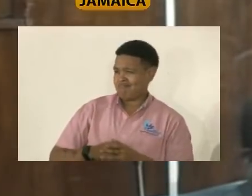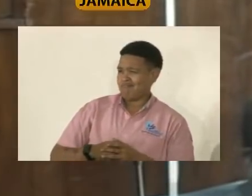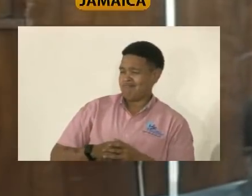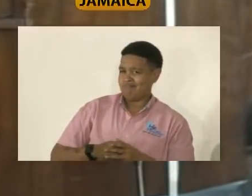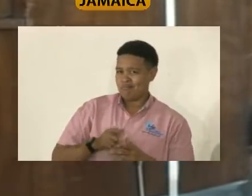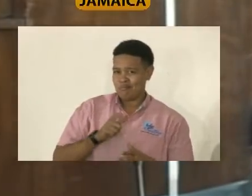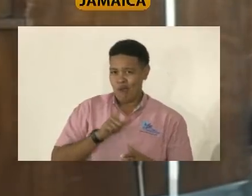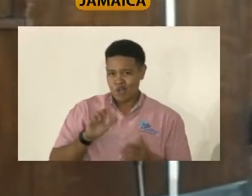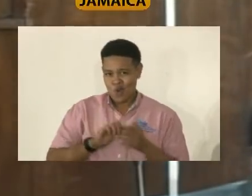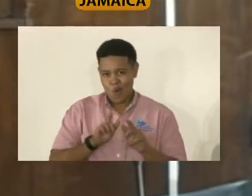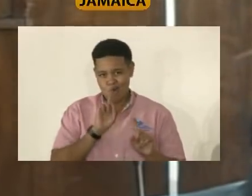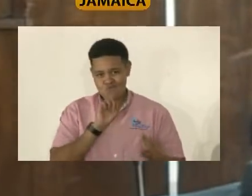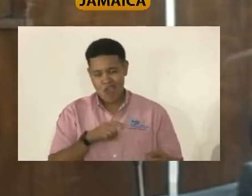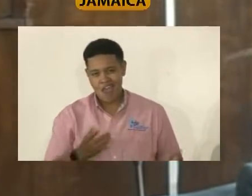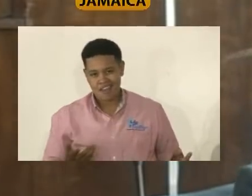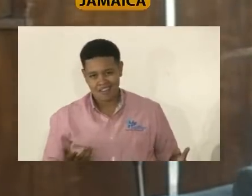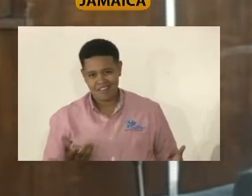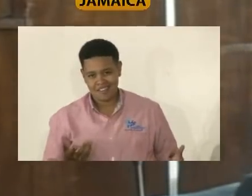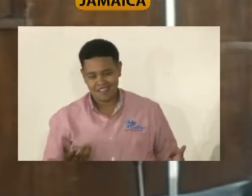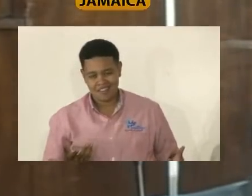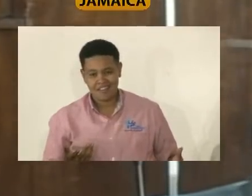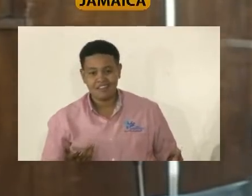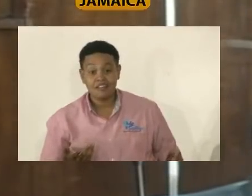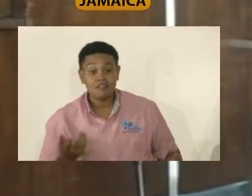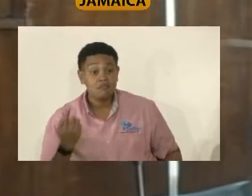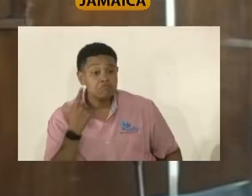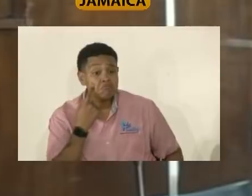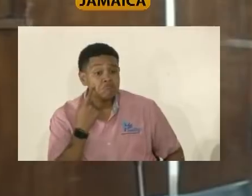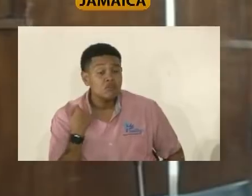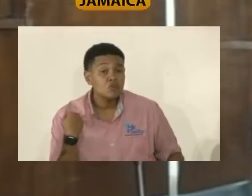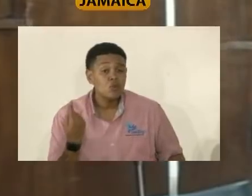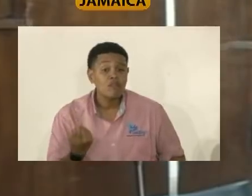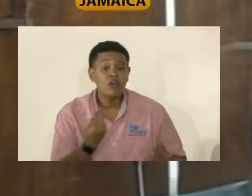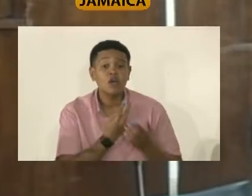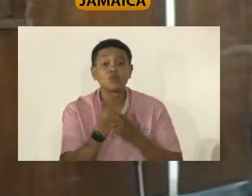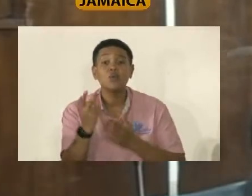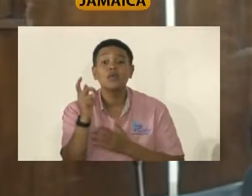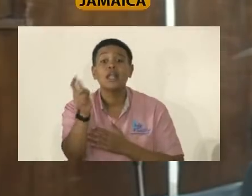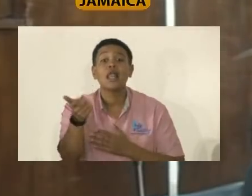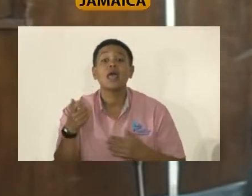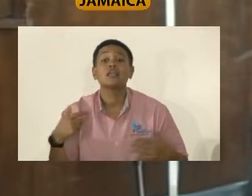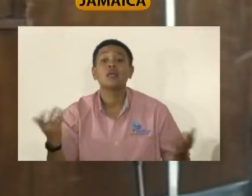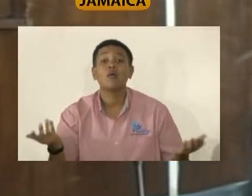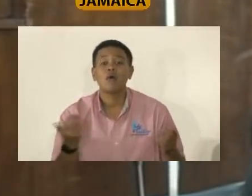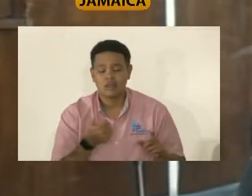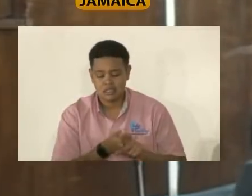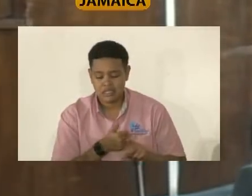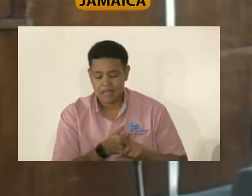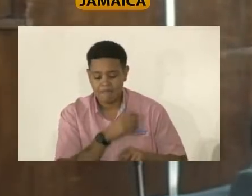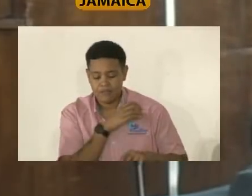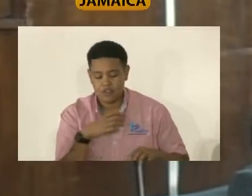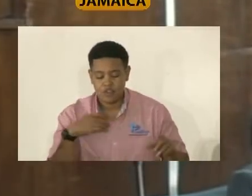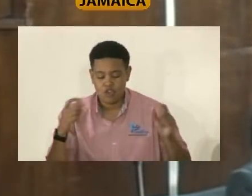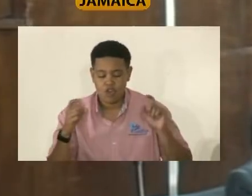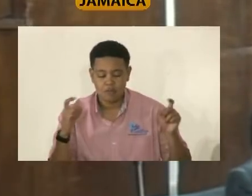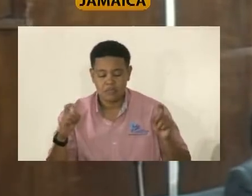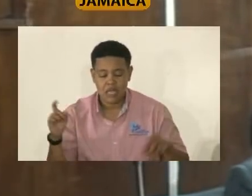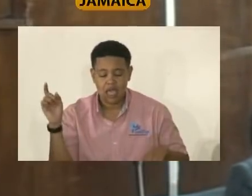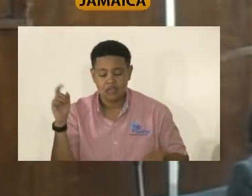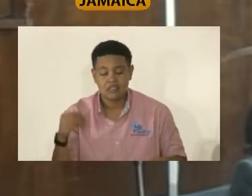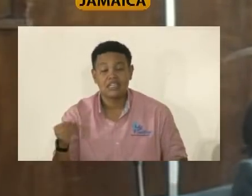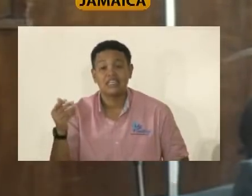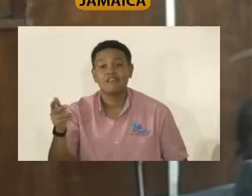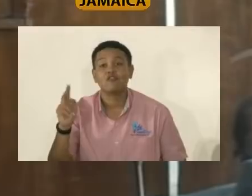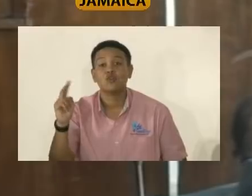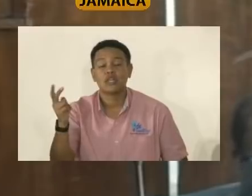police. All we've heard so far, almost 2 weeks later, is that the commissioner has passed it to the deputy